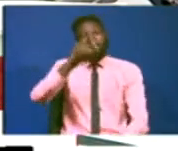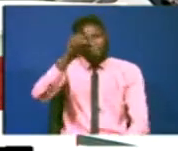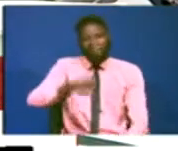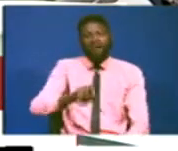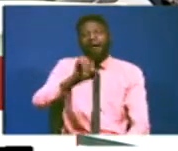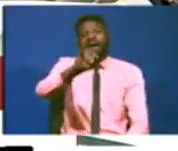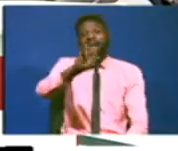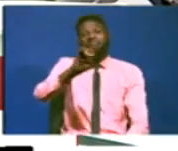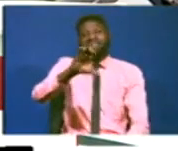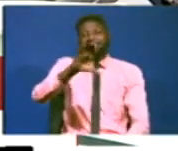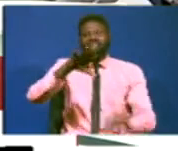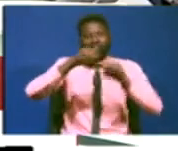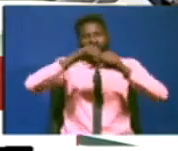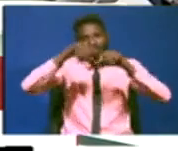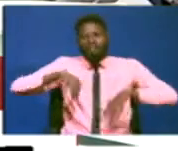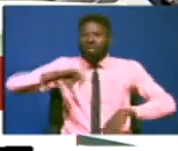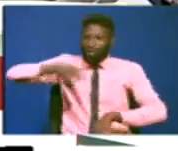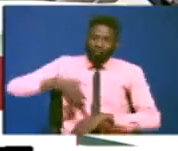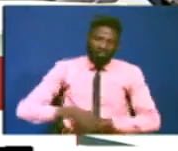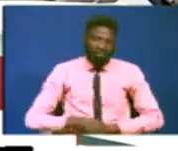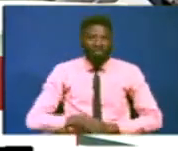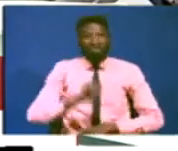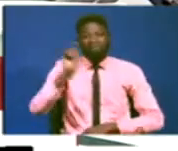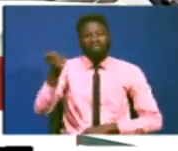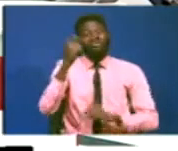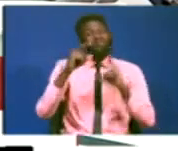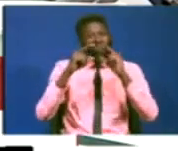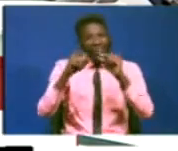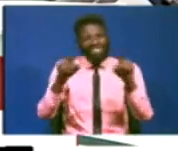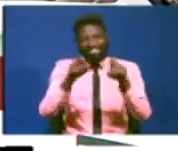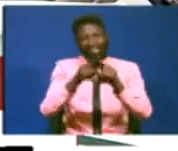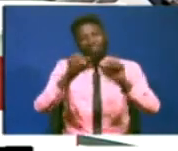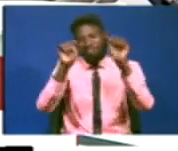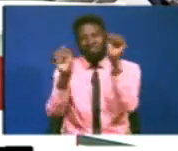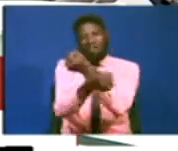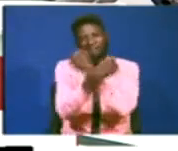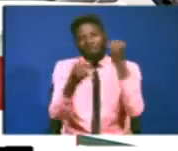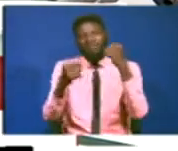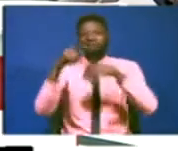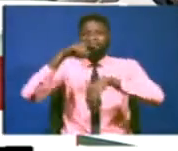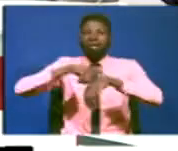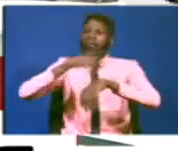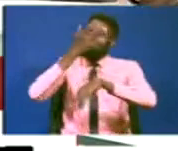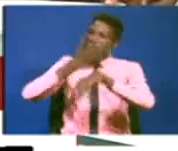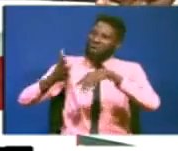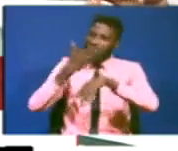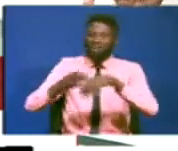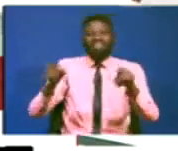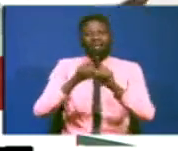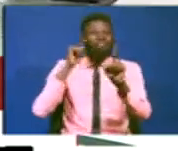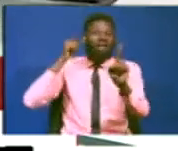the counties. The president said the such a move is not possible, terming it a waste of time and an attempt to subvert the will of the